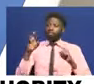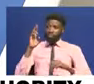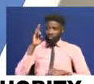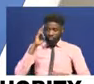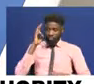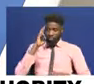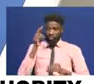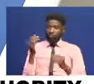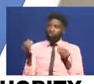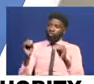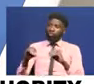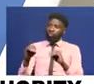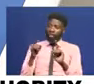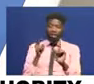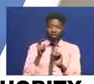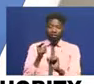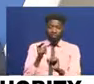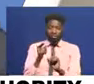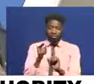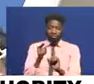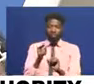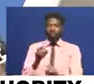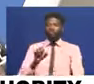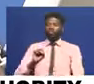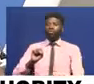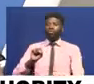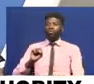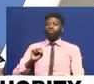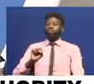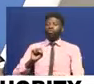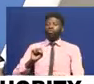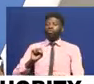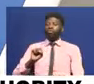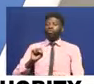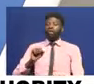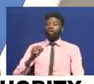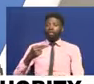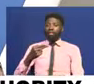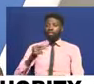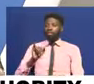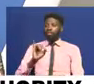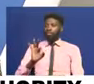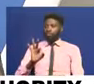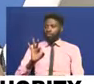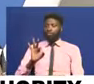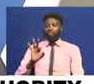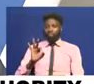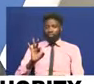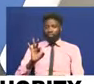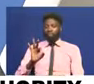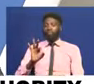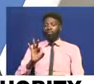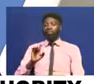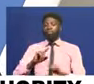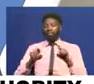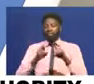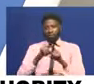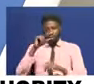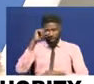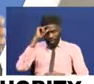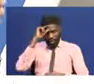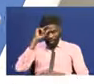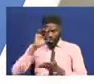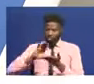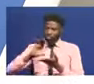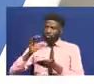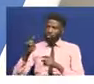contributory component is only for the Social Health Insurance Fund. These are the two are funded by the Exchequer, and we're in discussions to be able to know to what extent they will be able to fund. Then